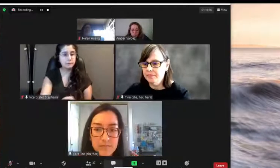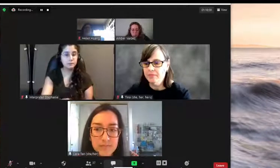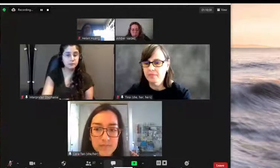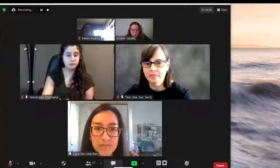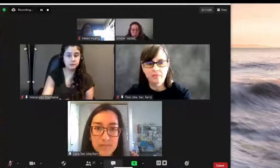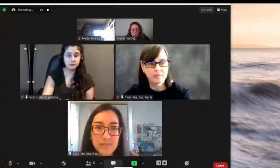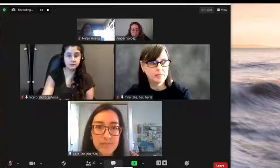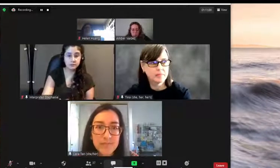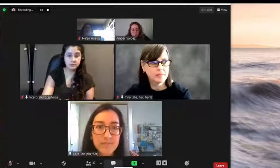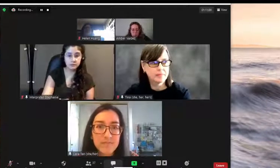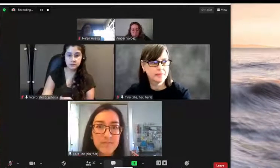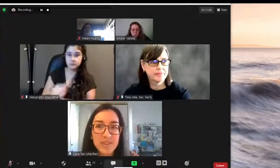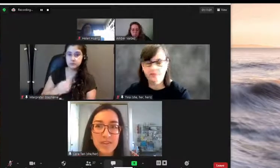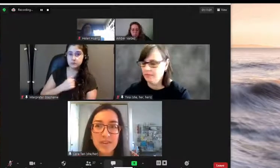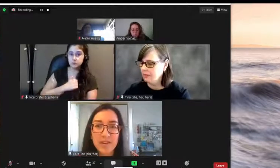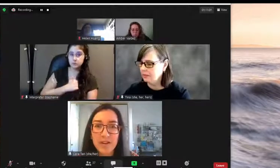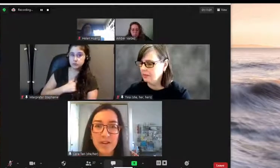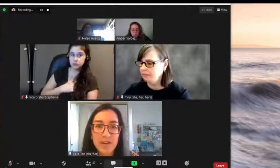Sorry.